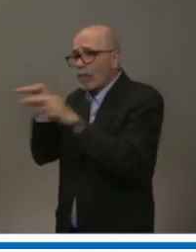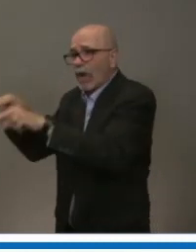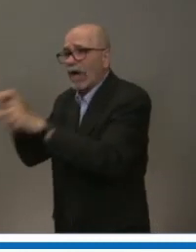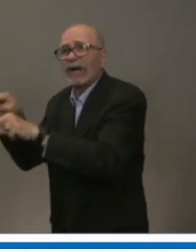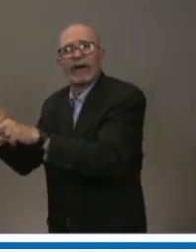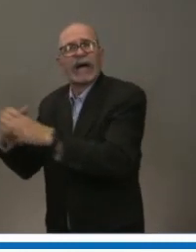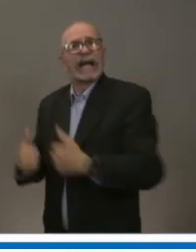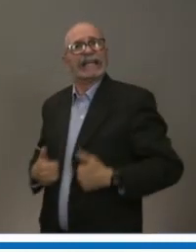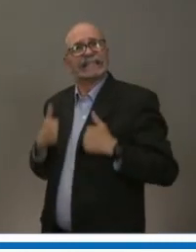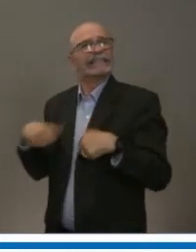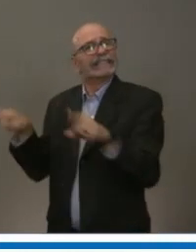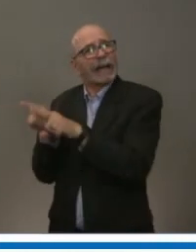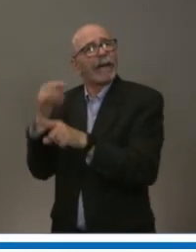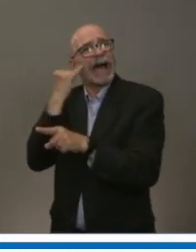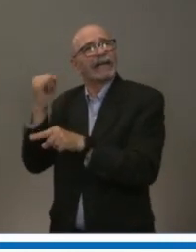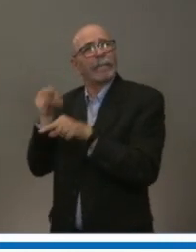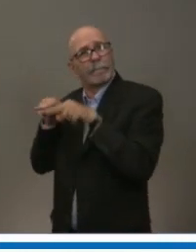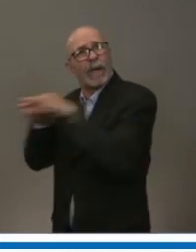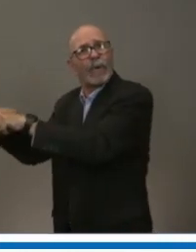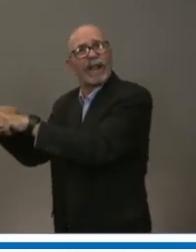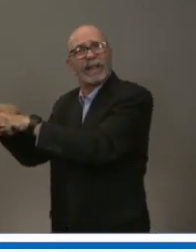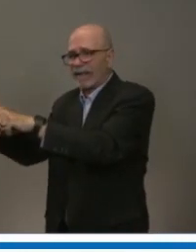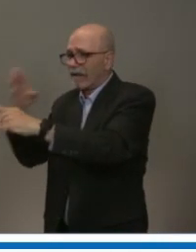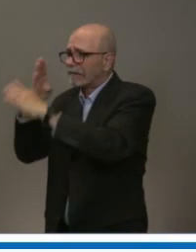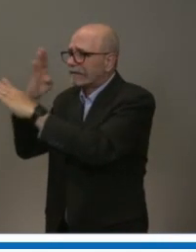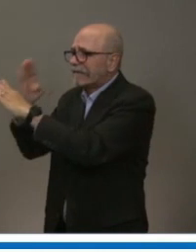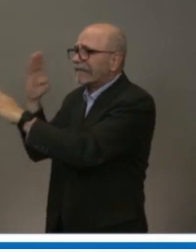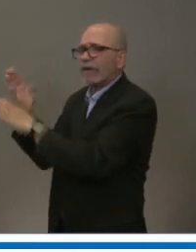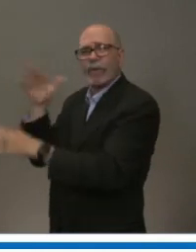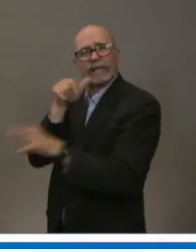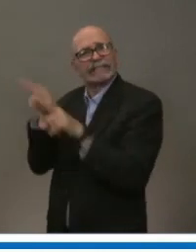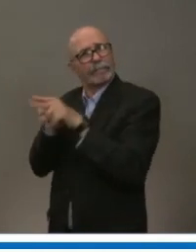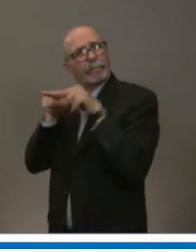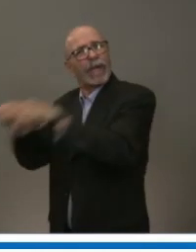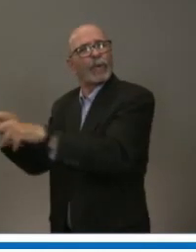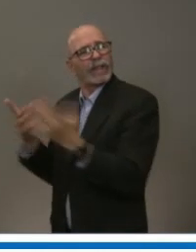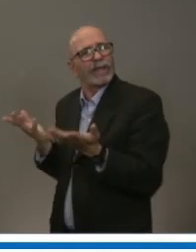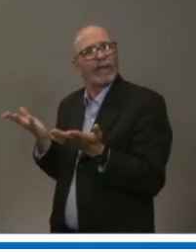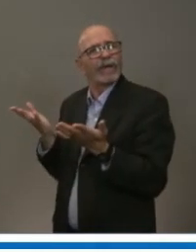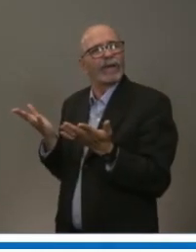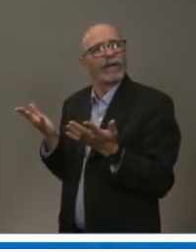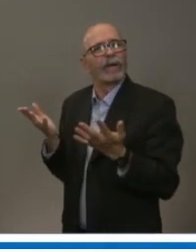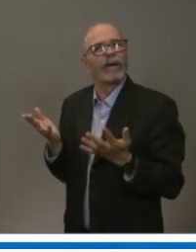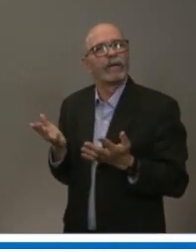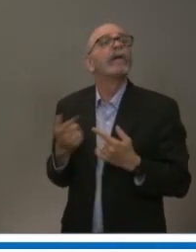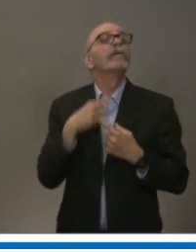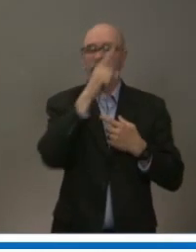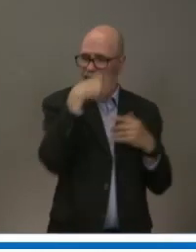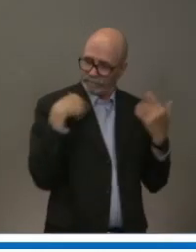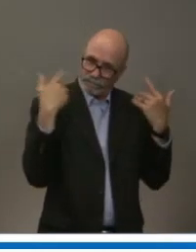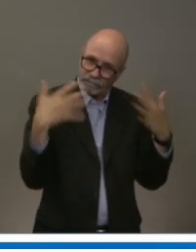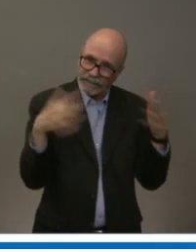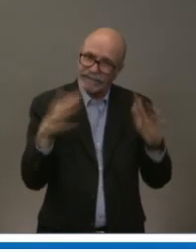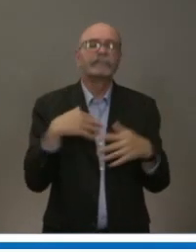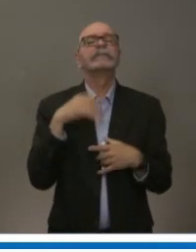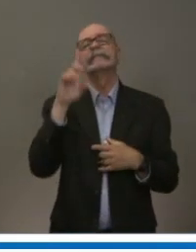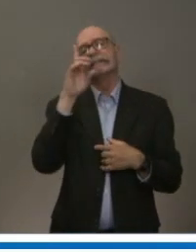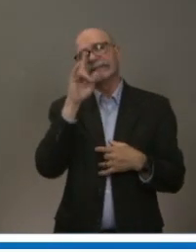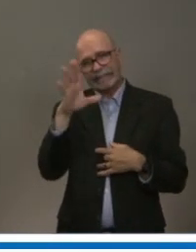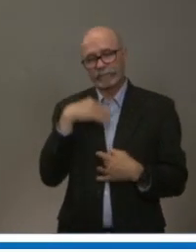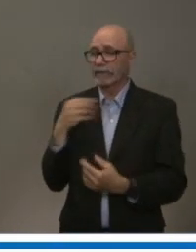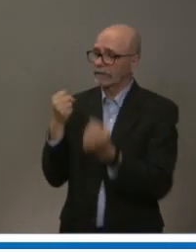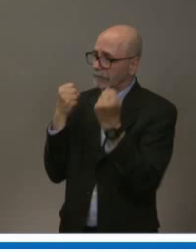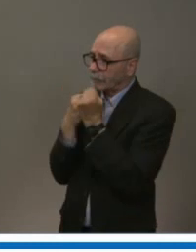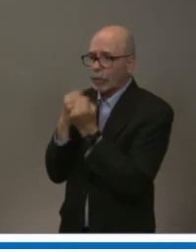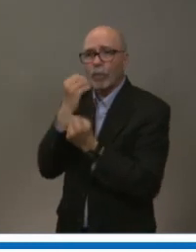people? So we continue to work with those homes to support them as necessary. You have to understand that a